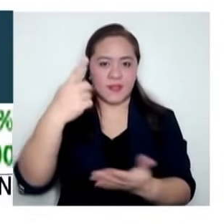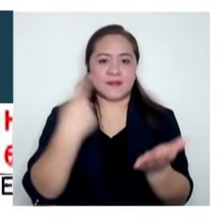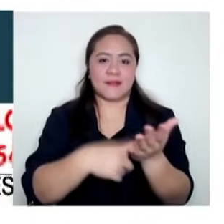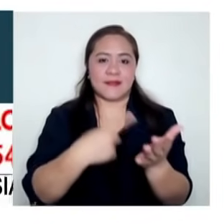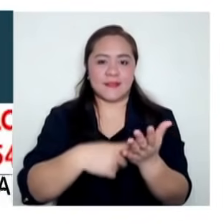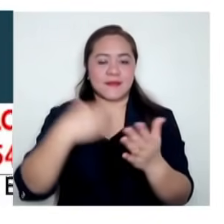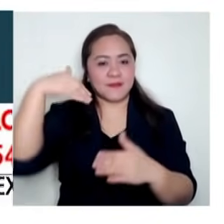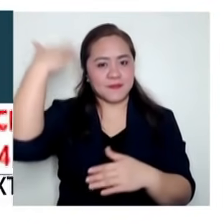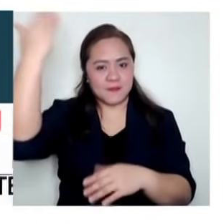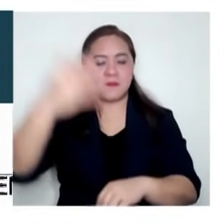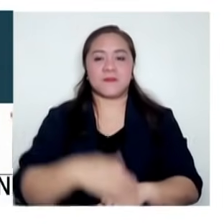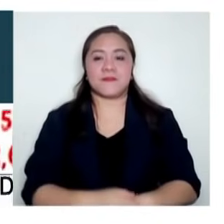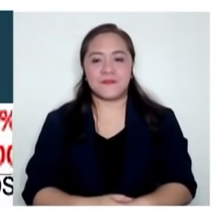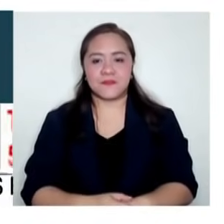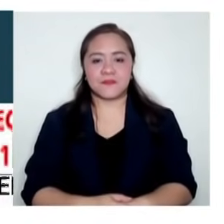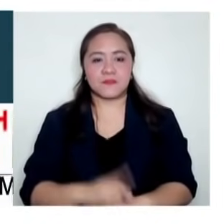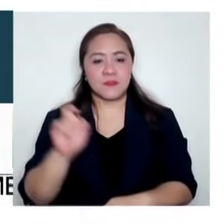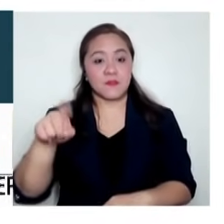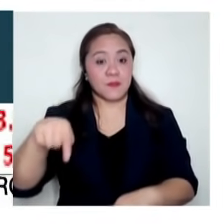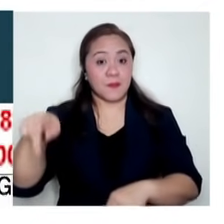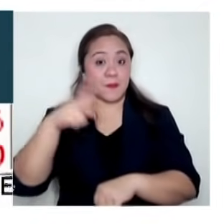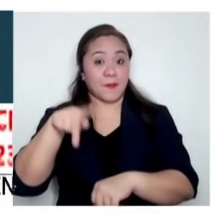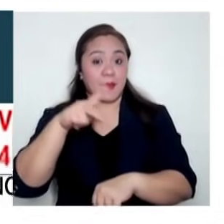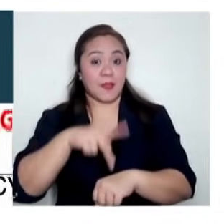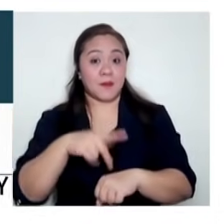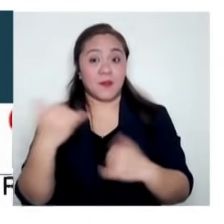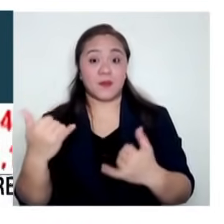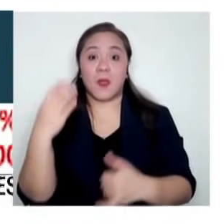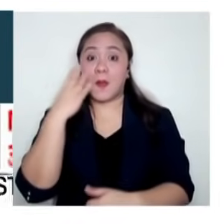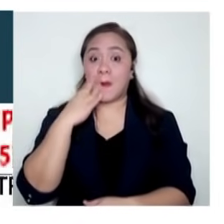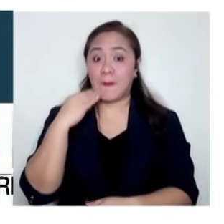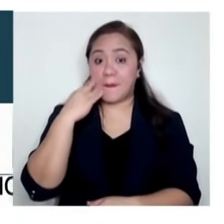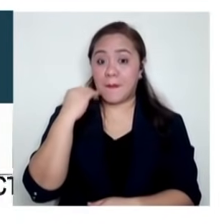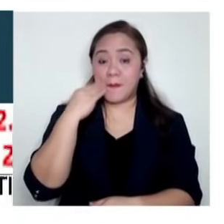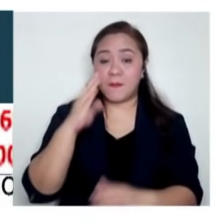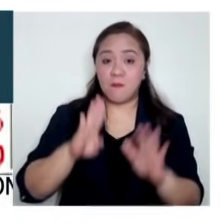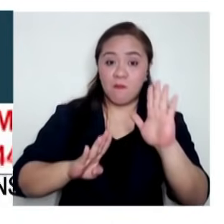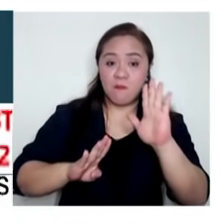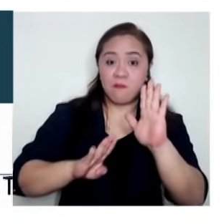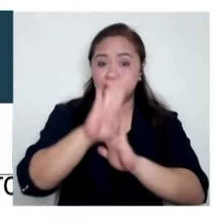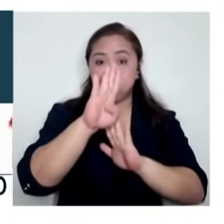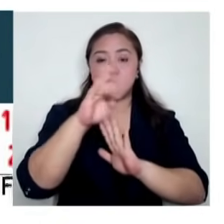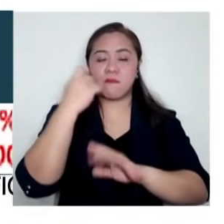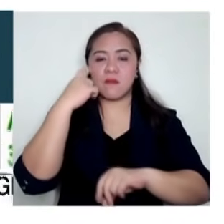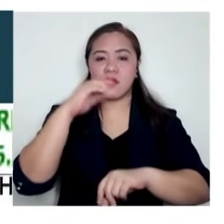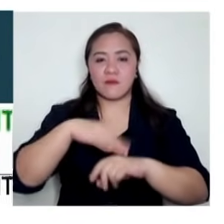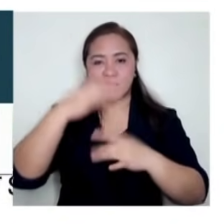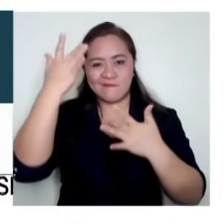Undersecretary, these countries that are currently experiencing surges in infections